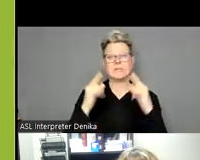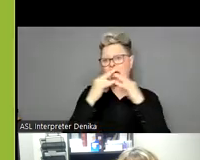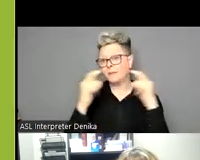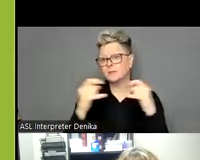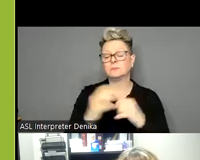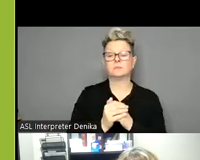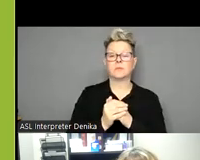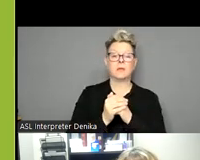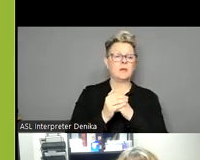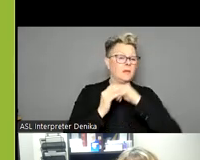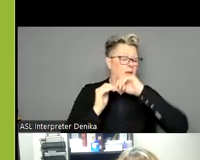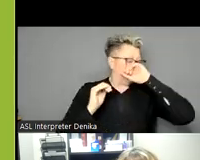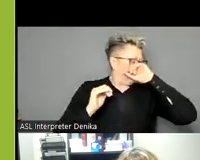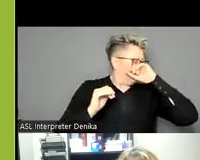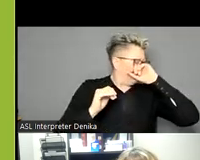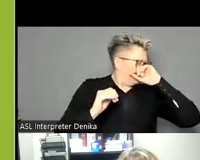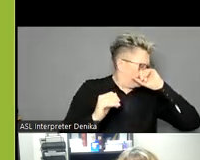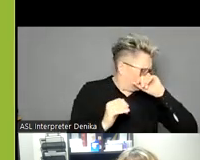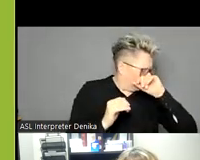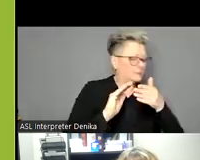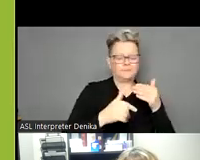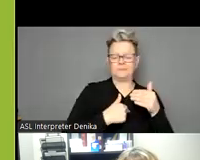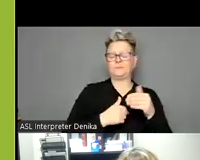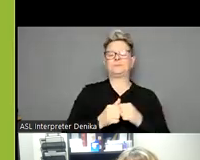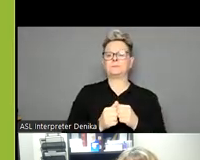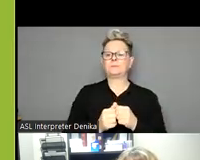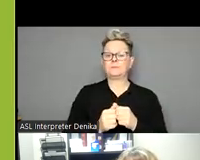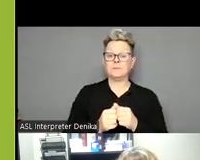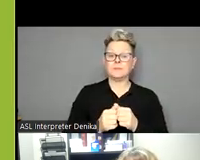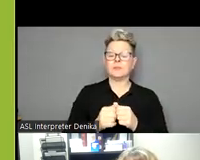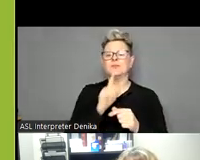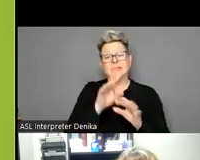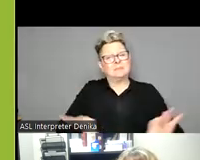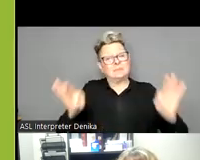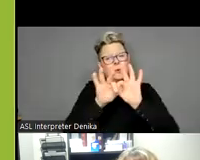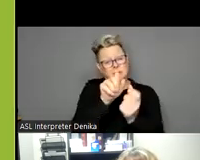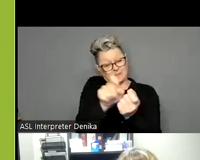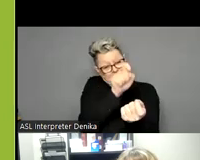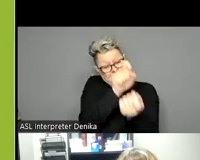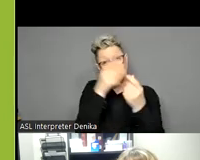land. It's usually important to think about the specifics when it comes to real estate,